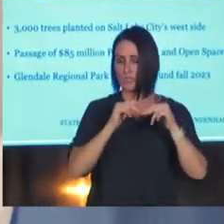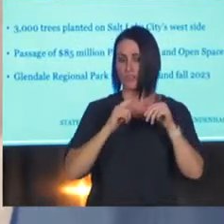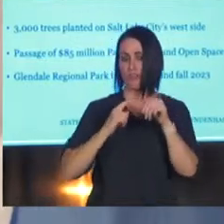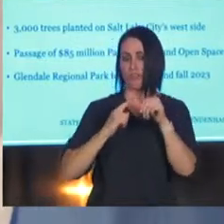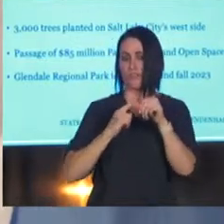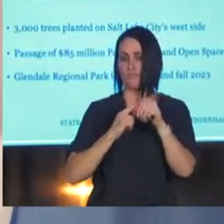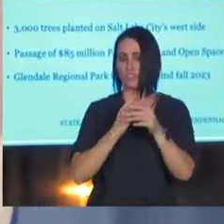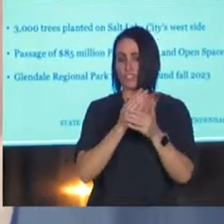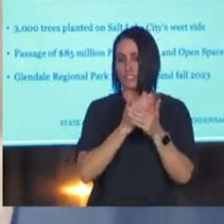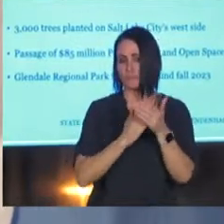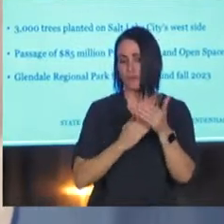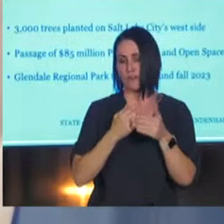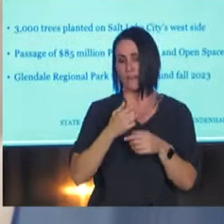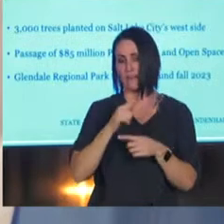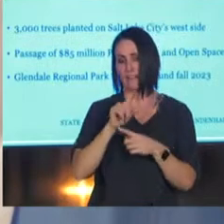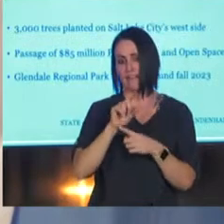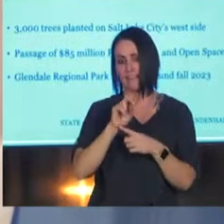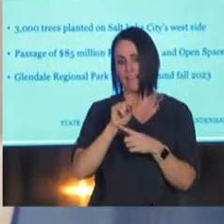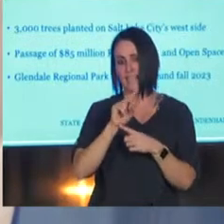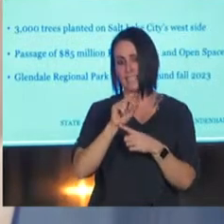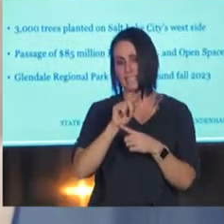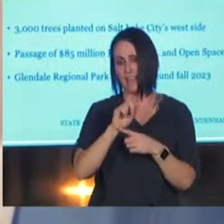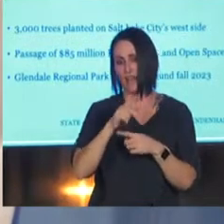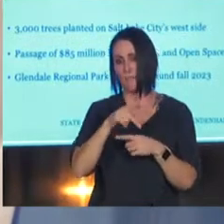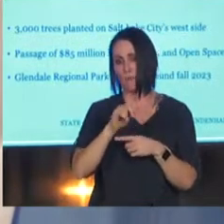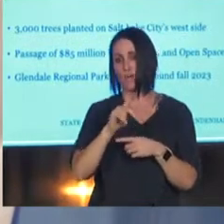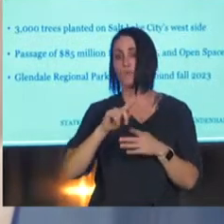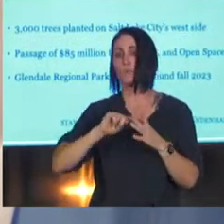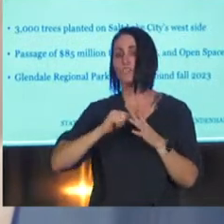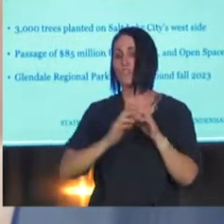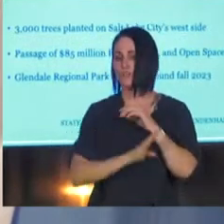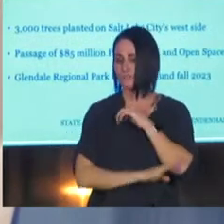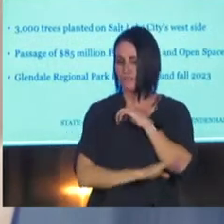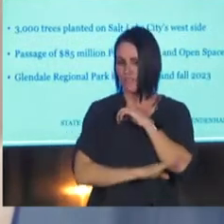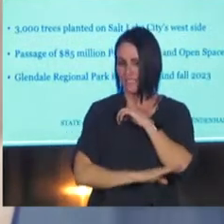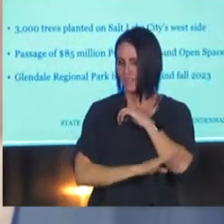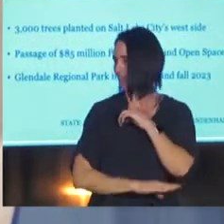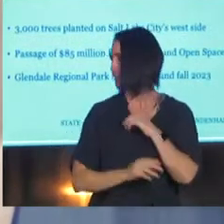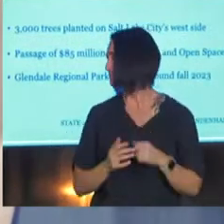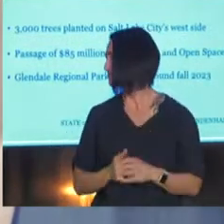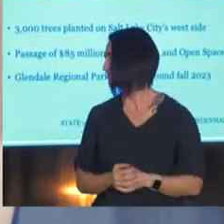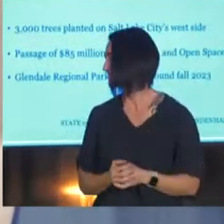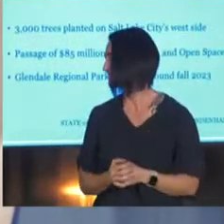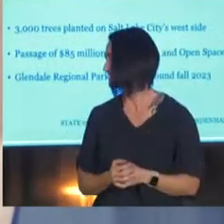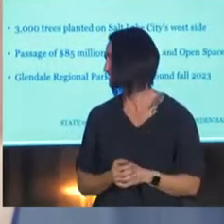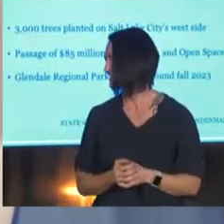first phase of our Glendale Park will begin by this fall.